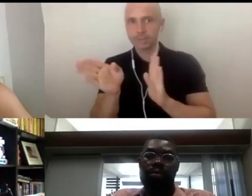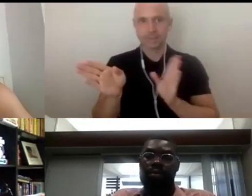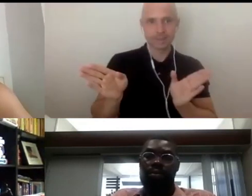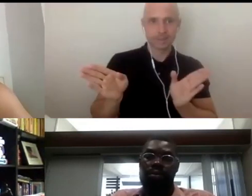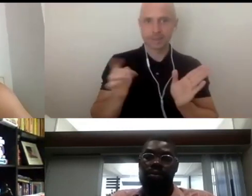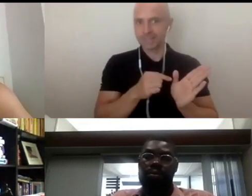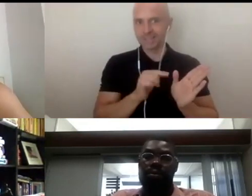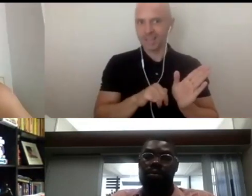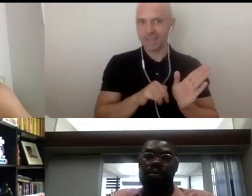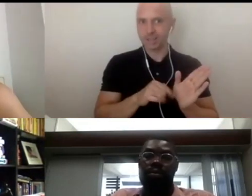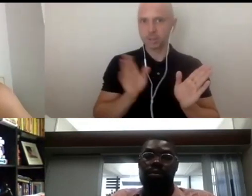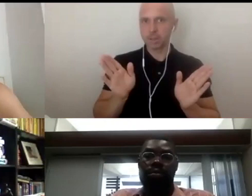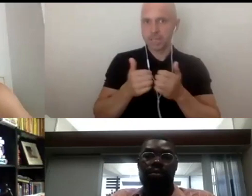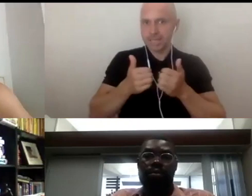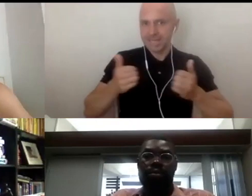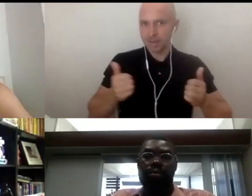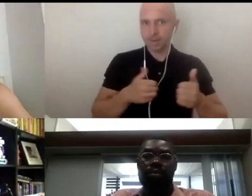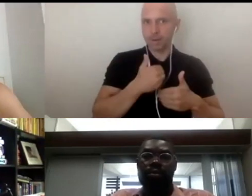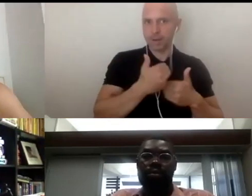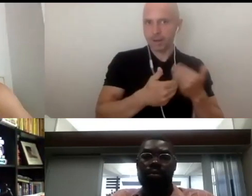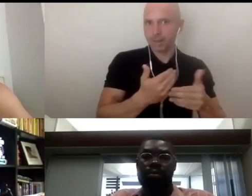musicians and the arts and cultural sector?